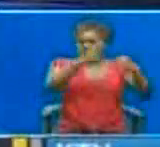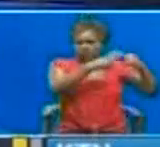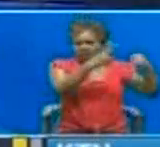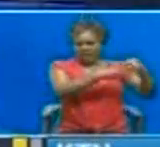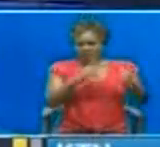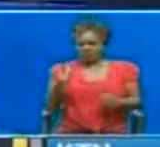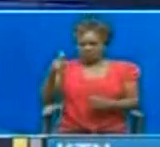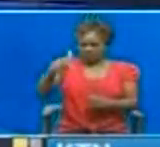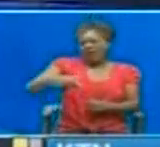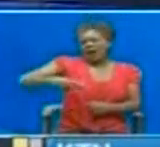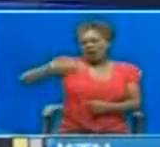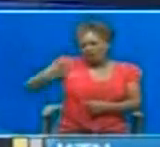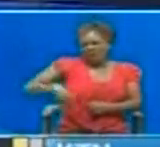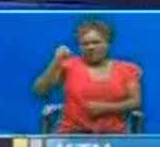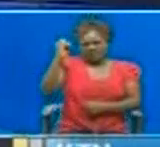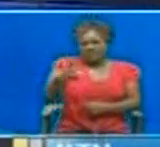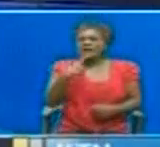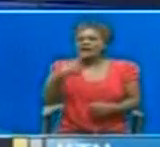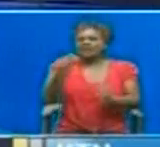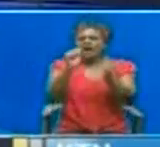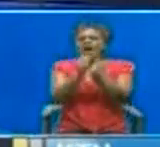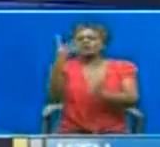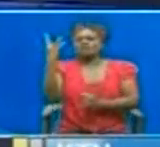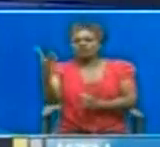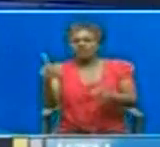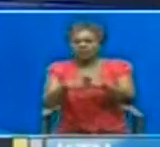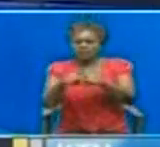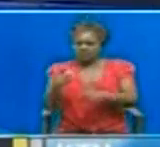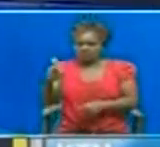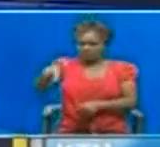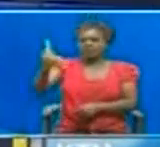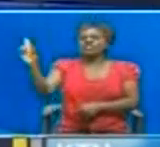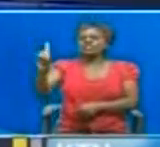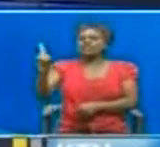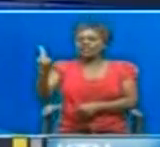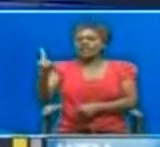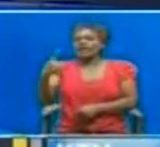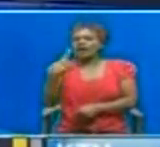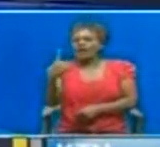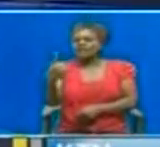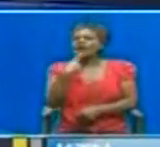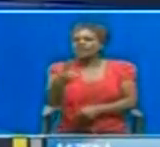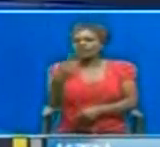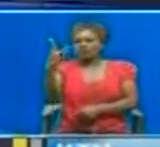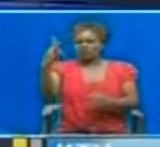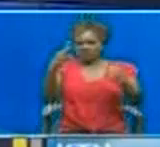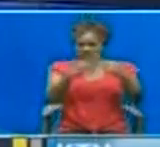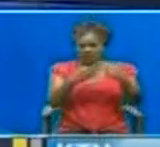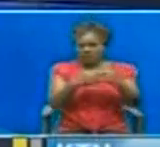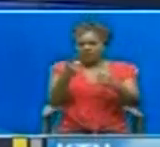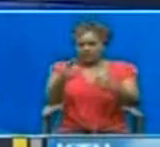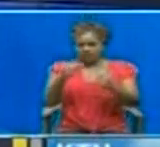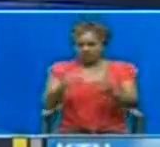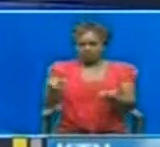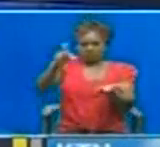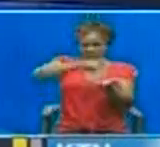petrol, was retailing at 114.62 shillings, while diesel was going at 104.81 shillings. So a very marginal